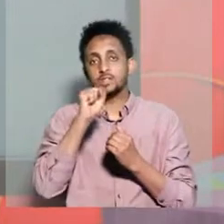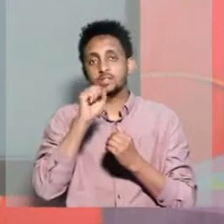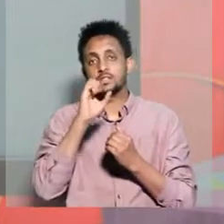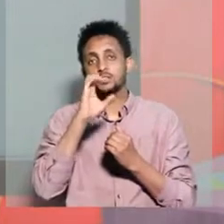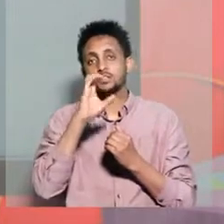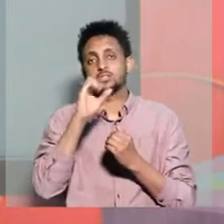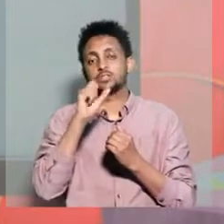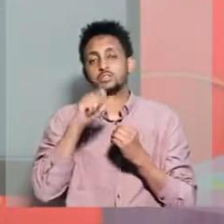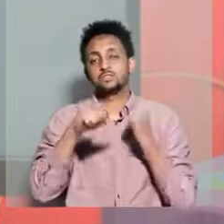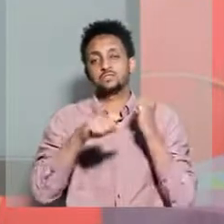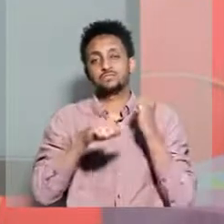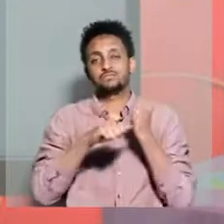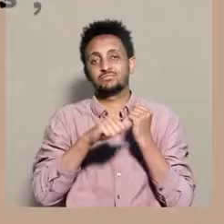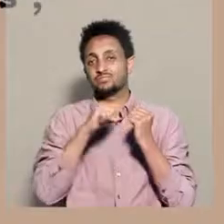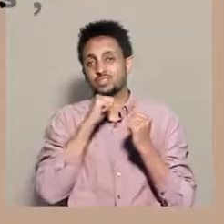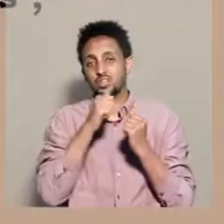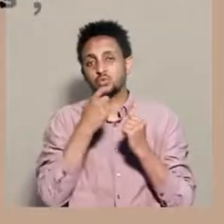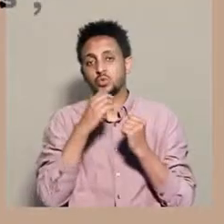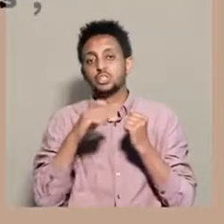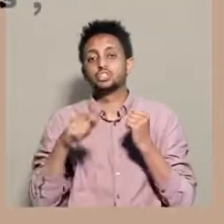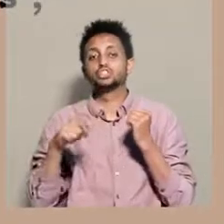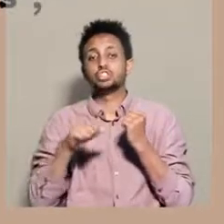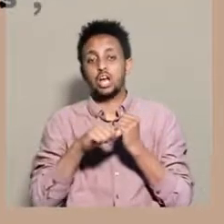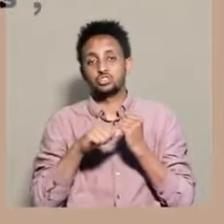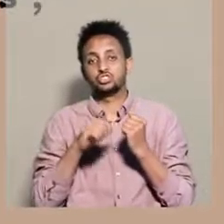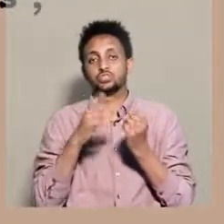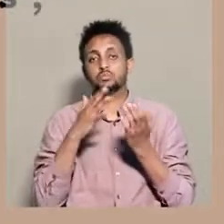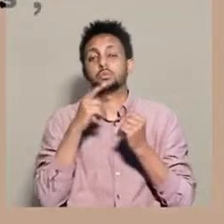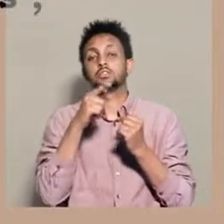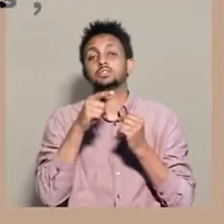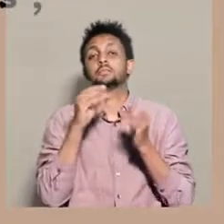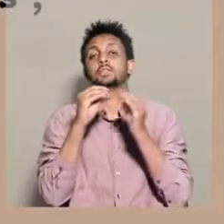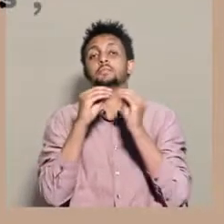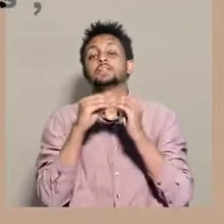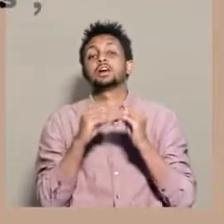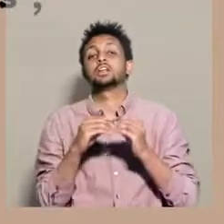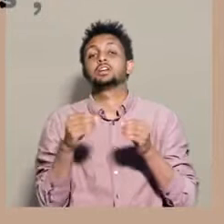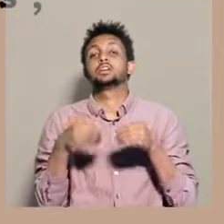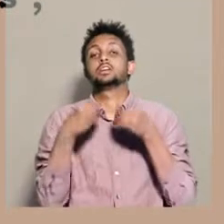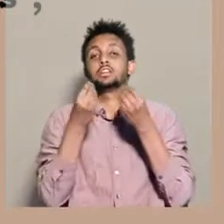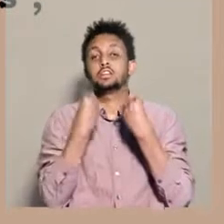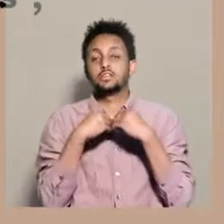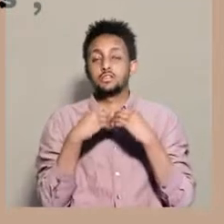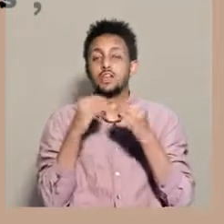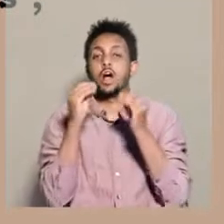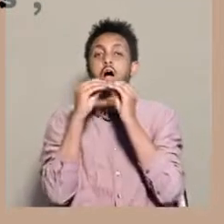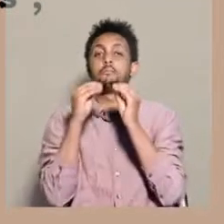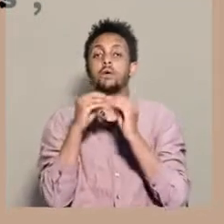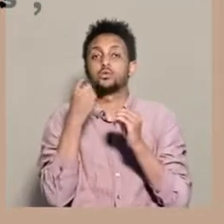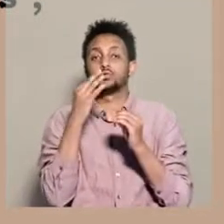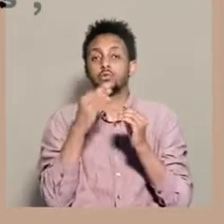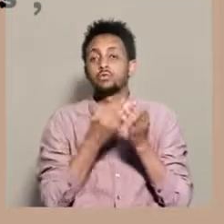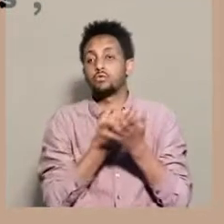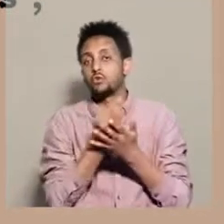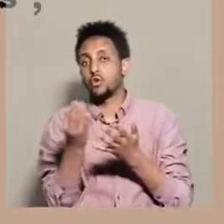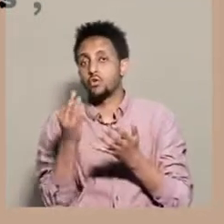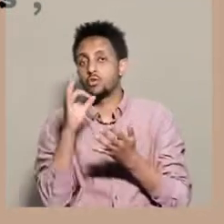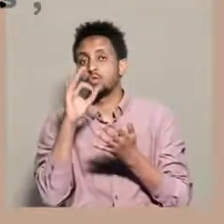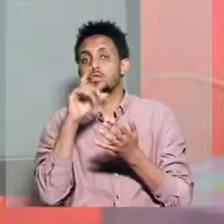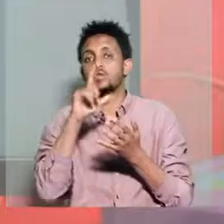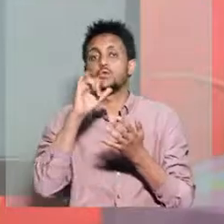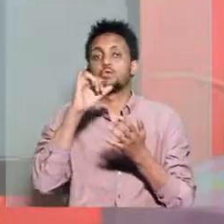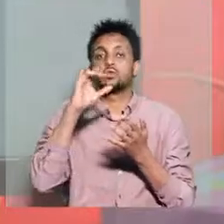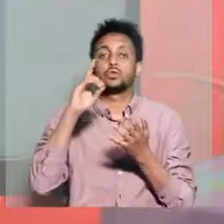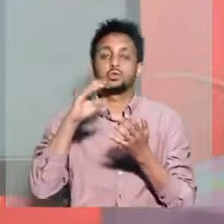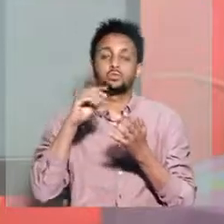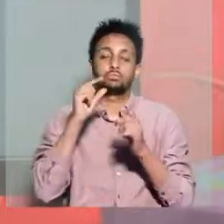as charge, okay? And flow rate can be mathematically given or measures the amount of flow of fluids per